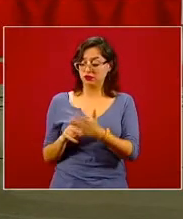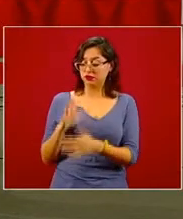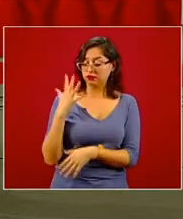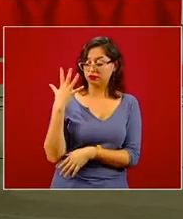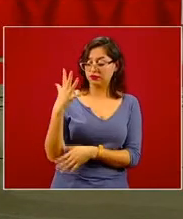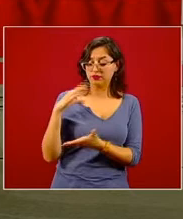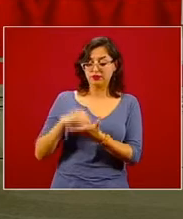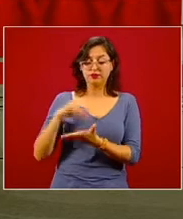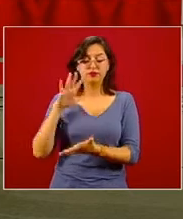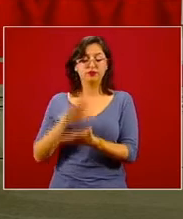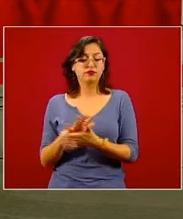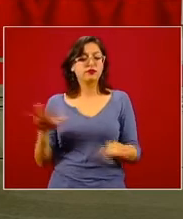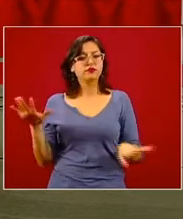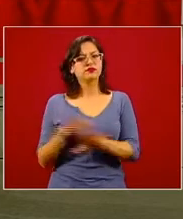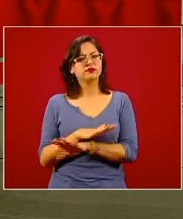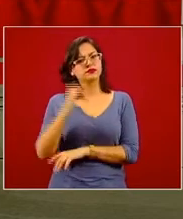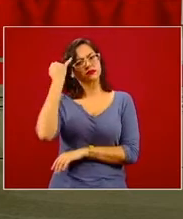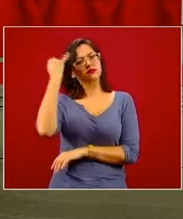regulation